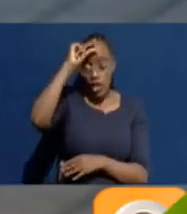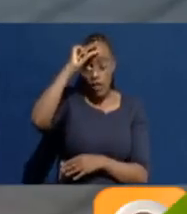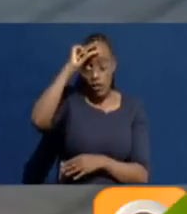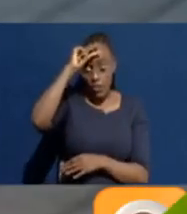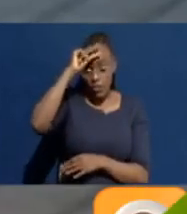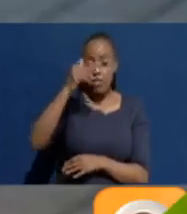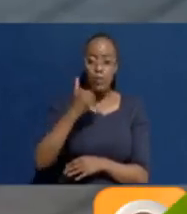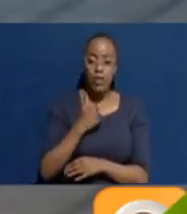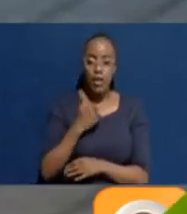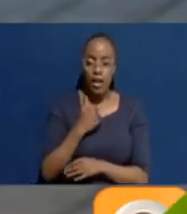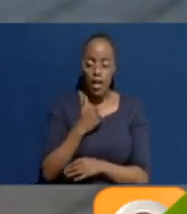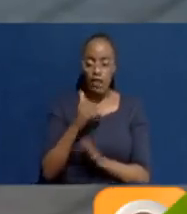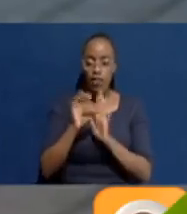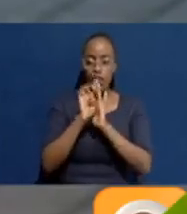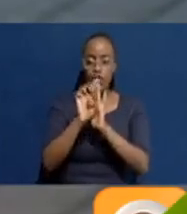actually,